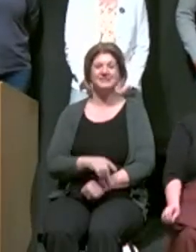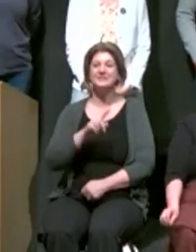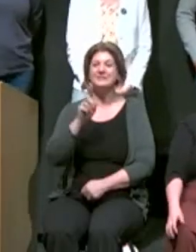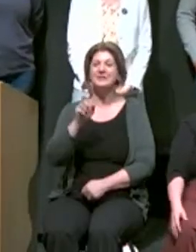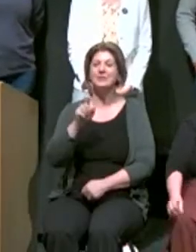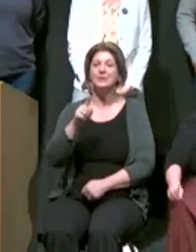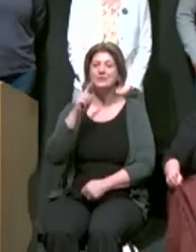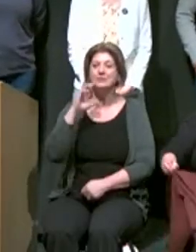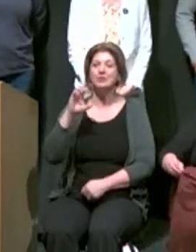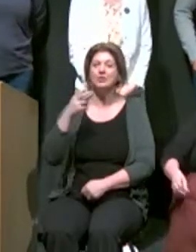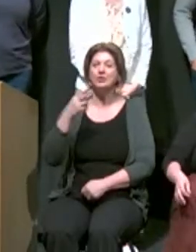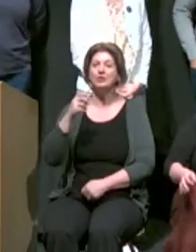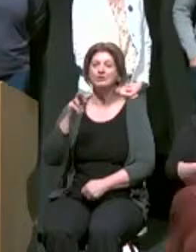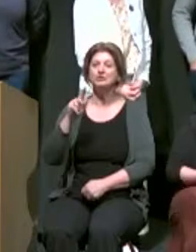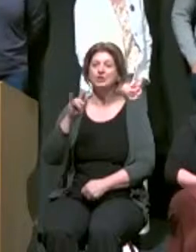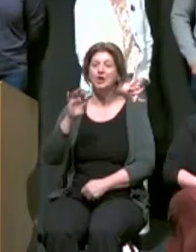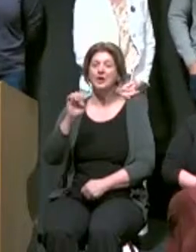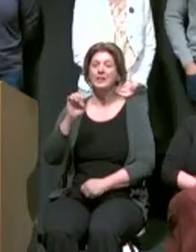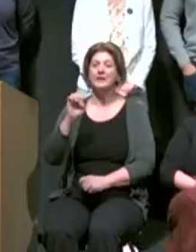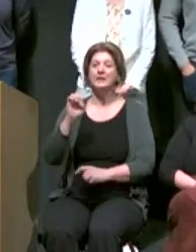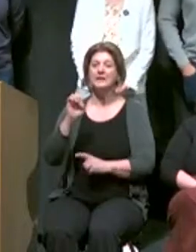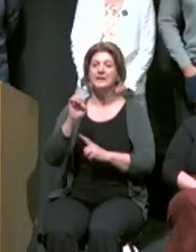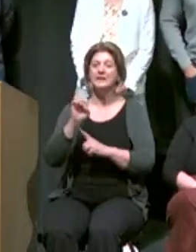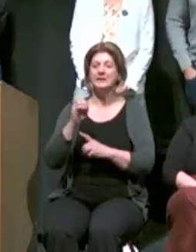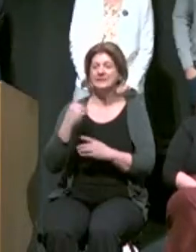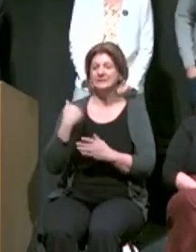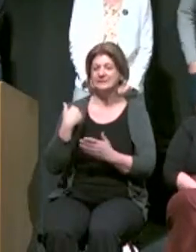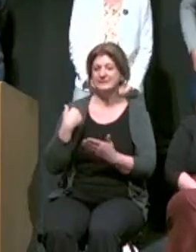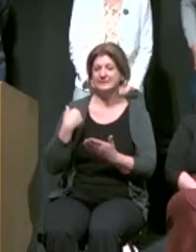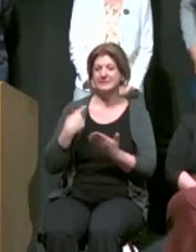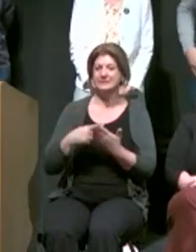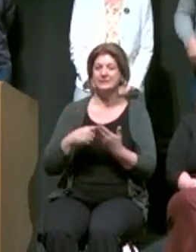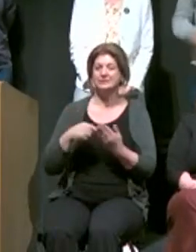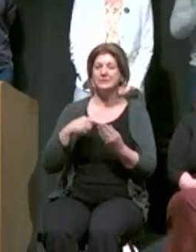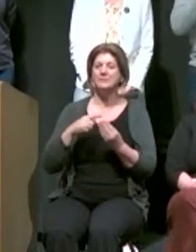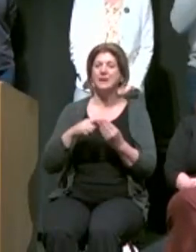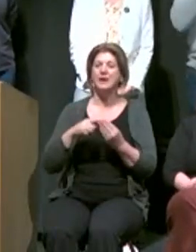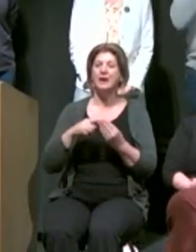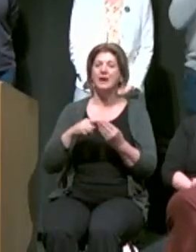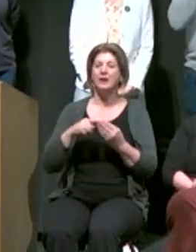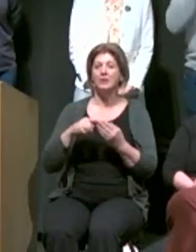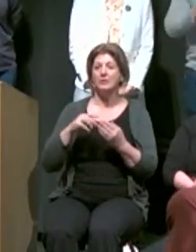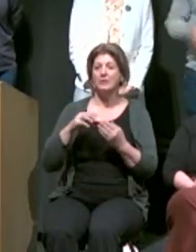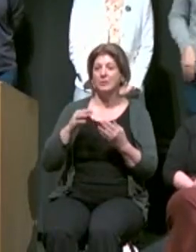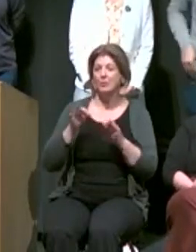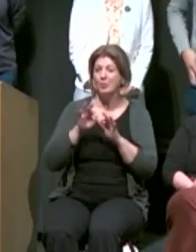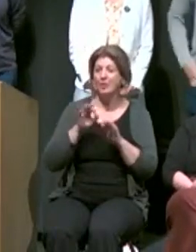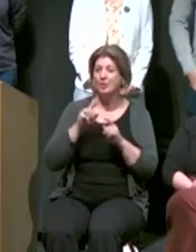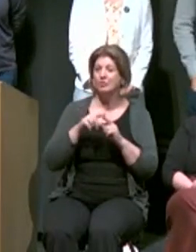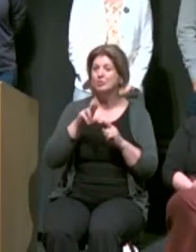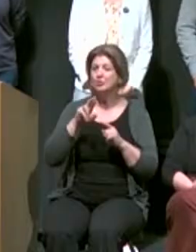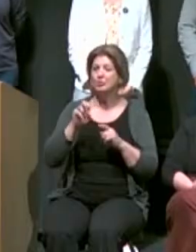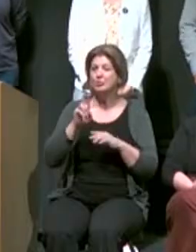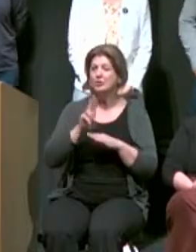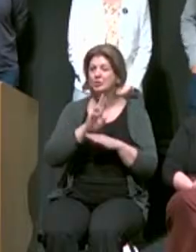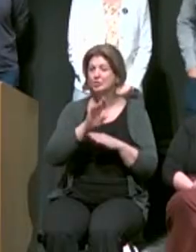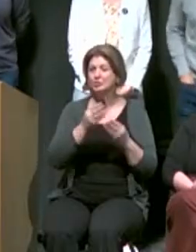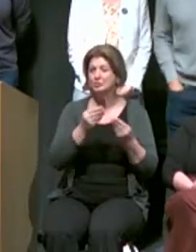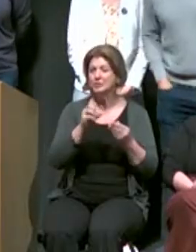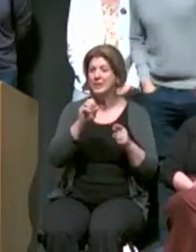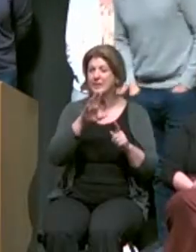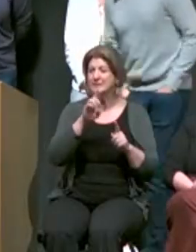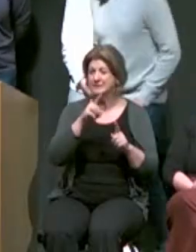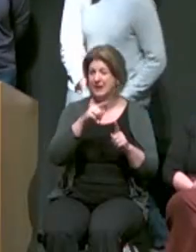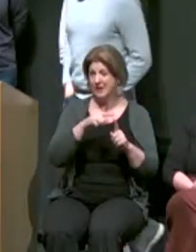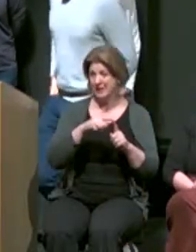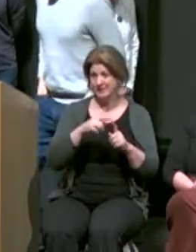Question for Charlie. There was discussion of beneficial reuse of the sand. How has that gone?